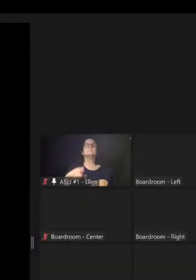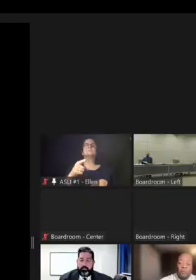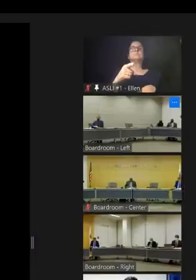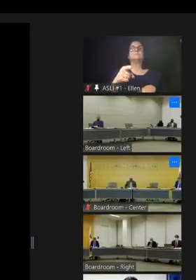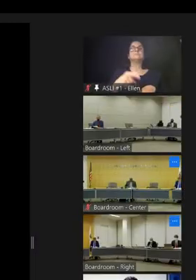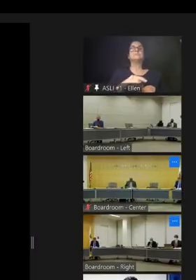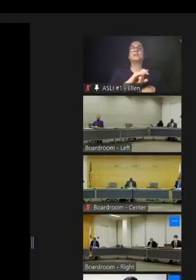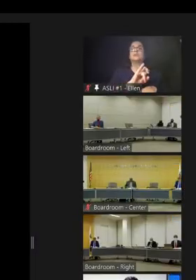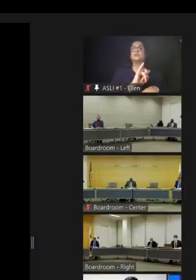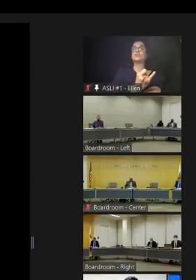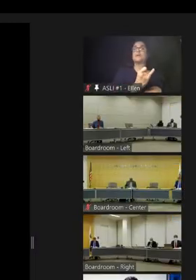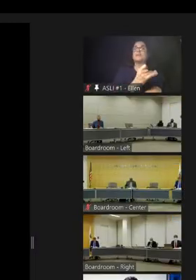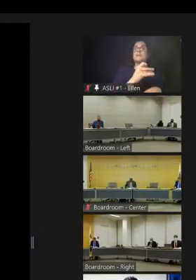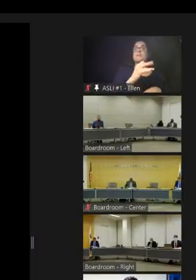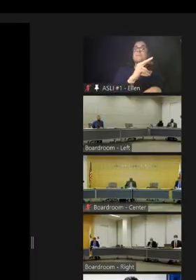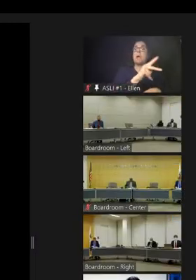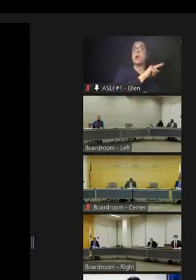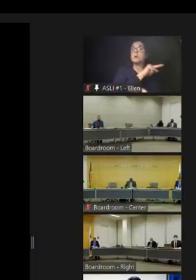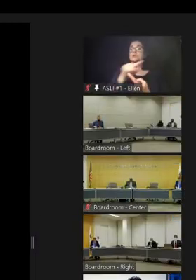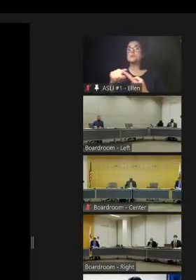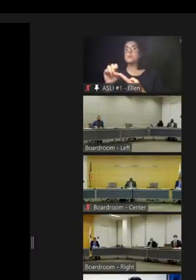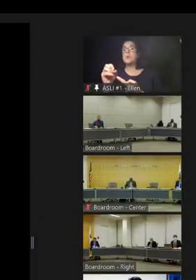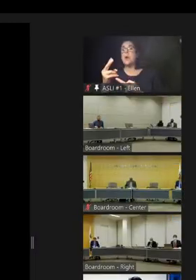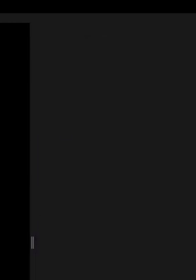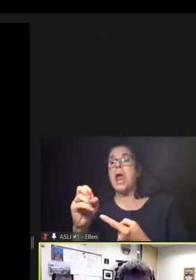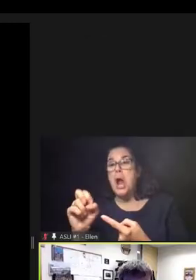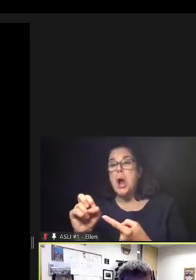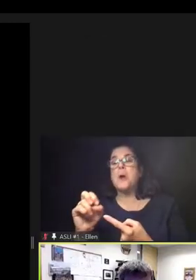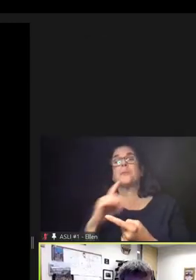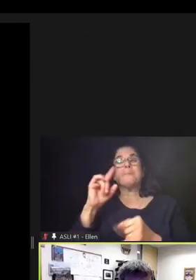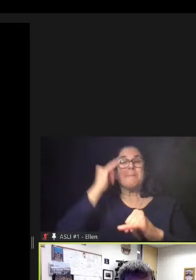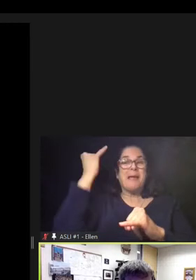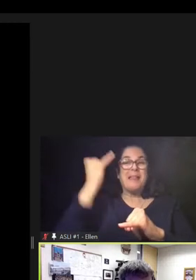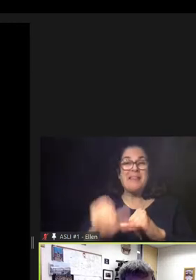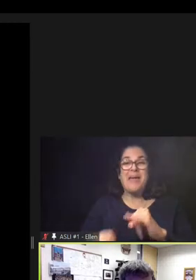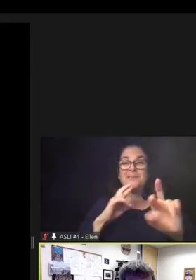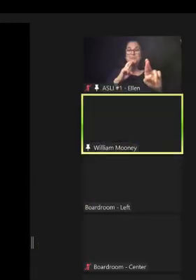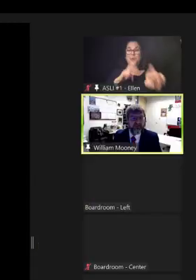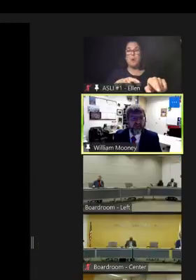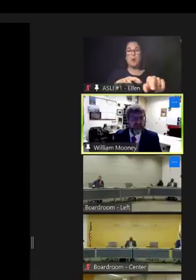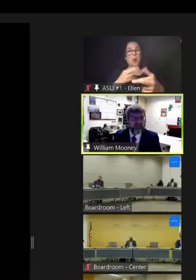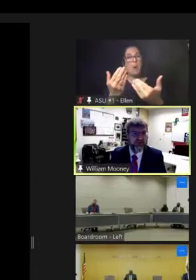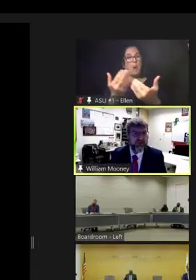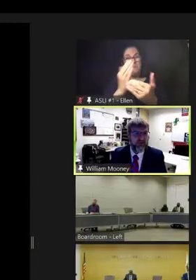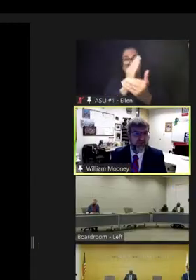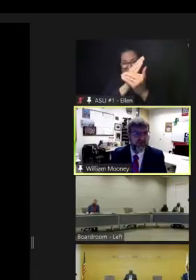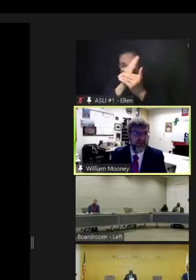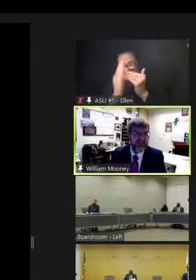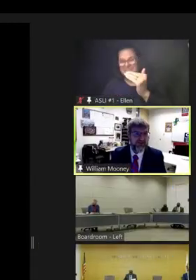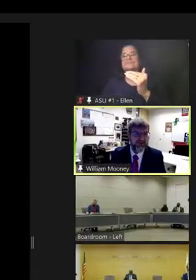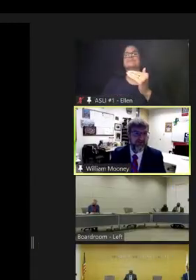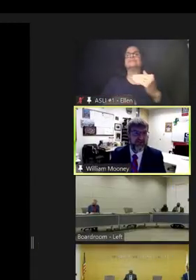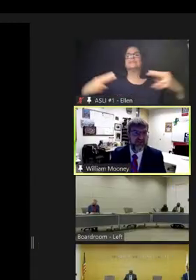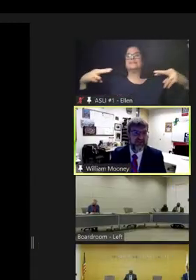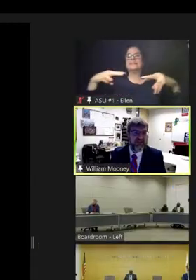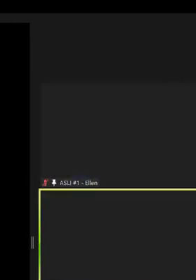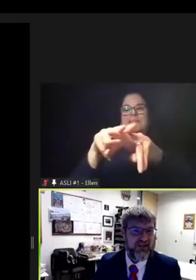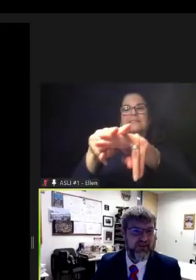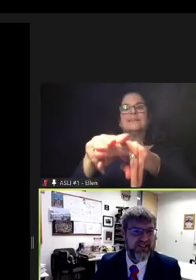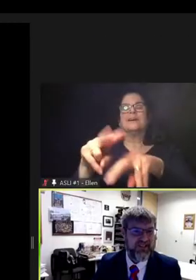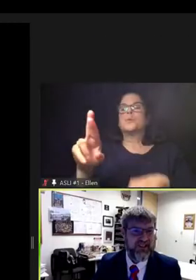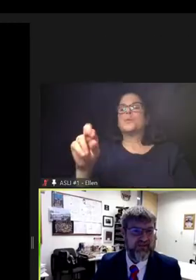and I'm happy to say this will be the last time we discuss start at this spot. This project is substantially complete, the final cutover of Rosemont East being